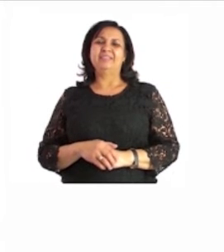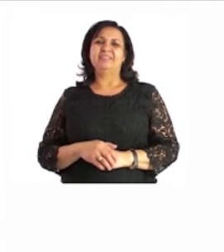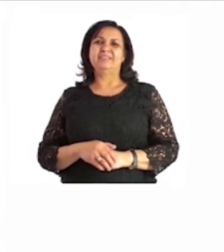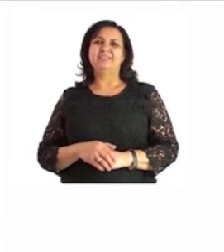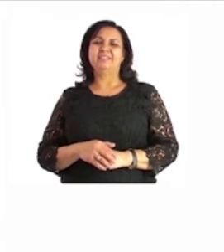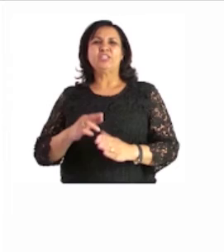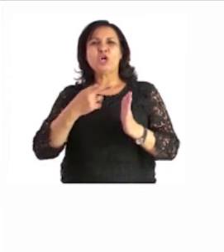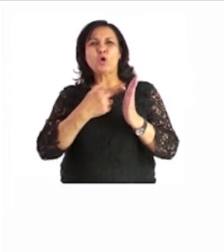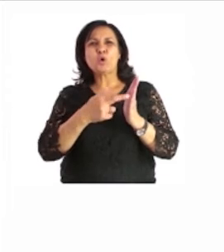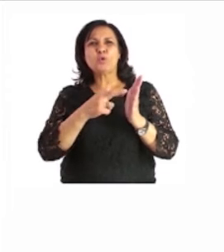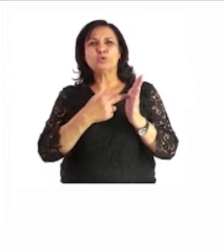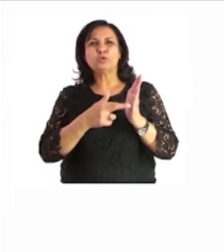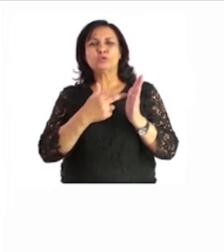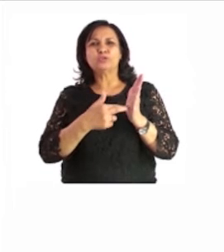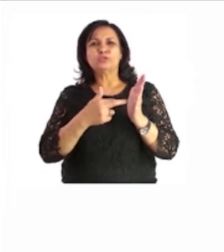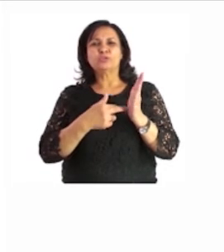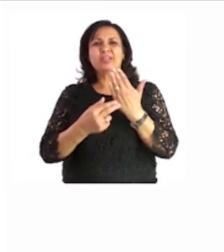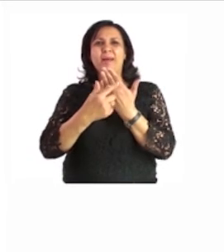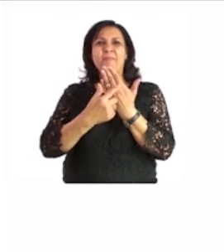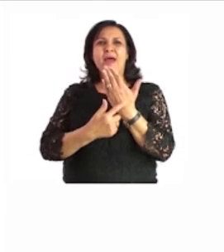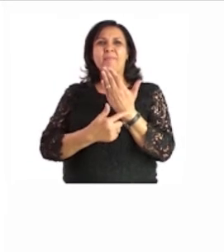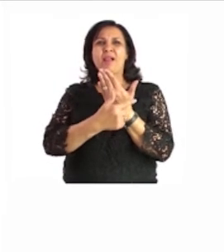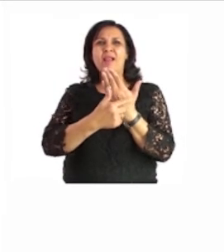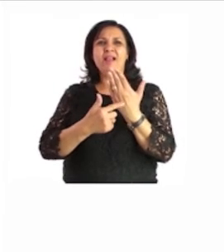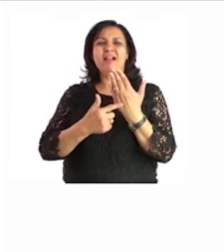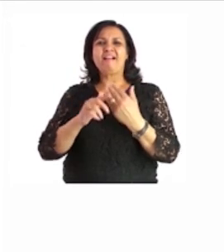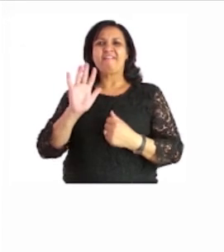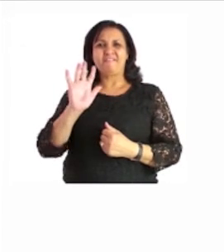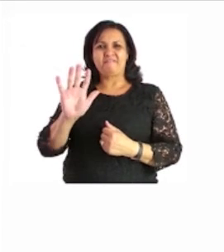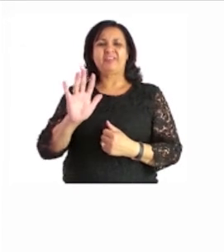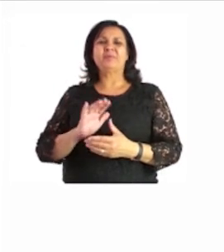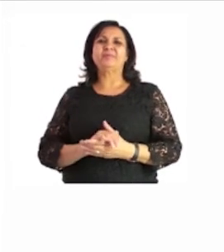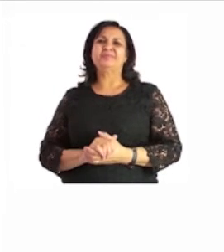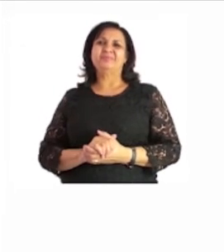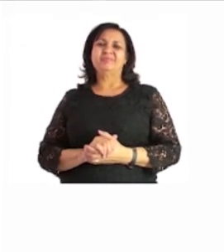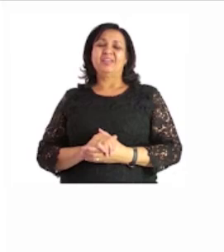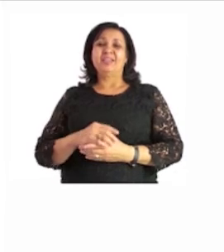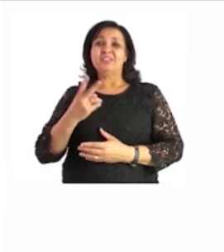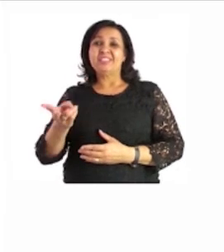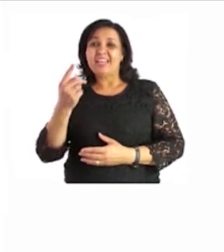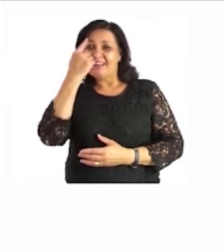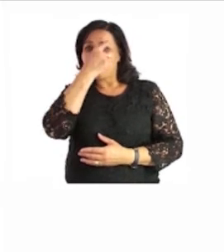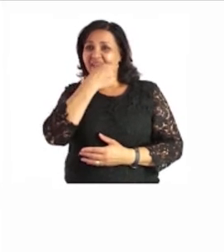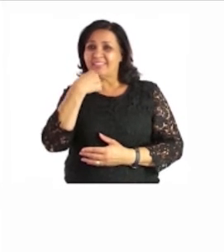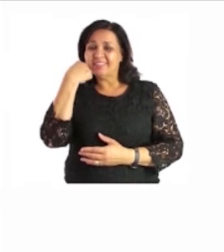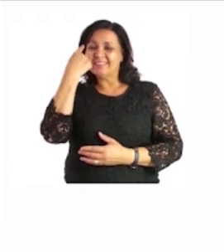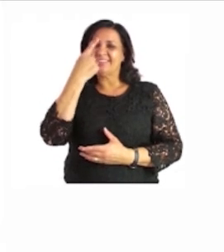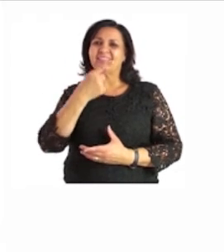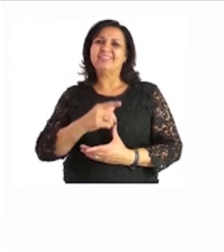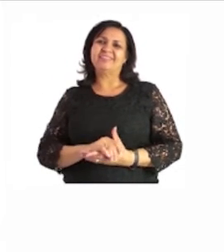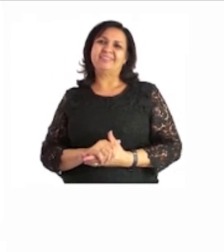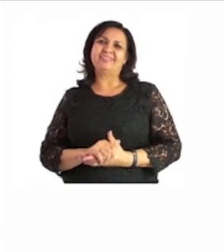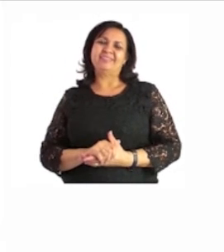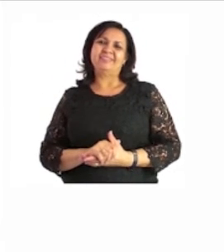see some part of the 5. Yes, you can see a face, but that's how the number 5 is